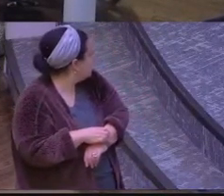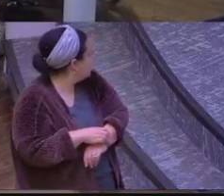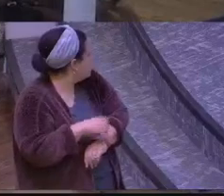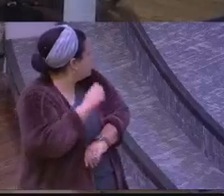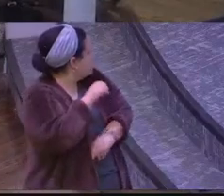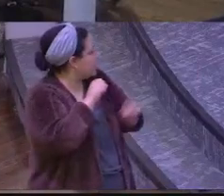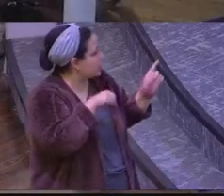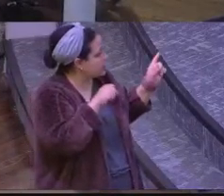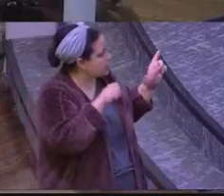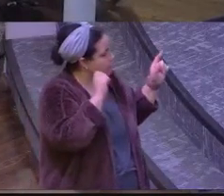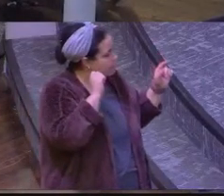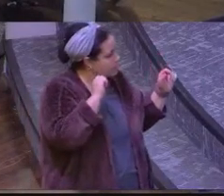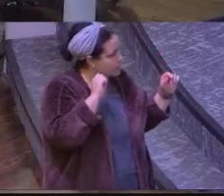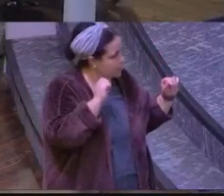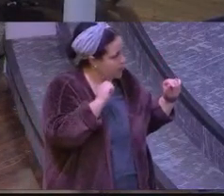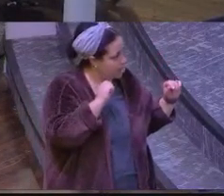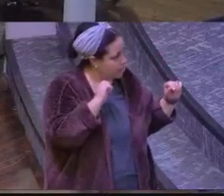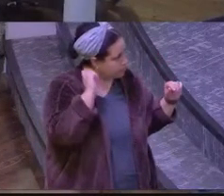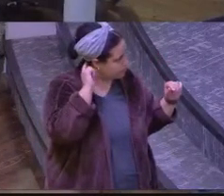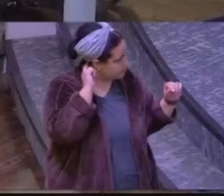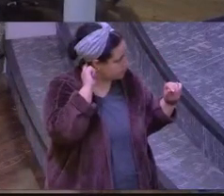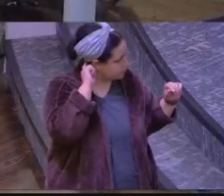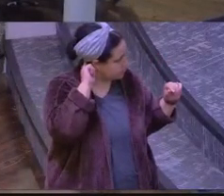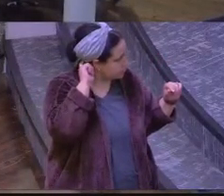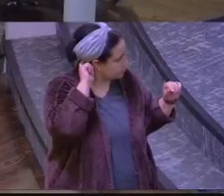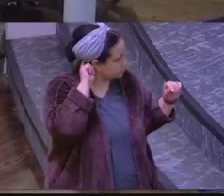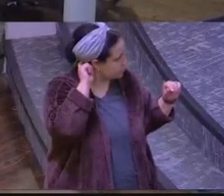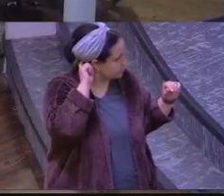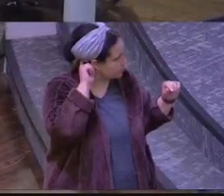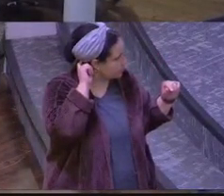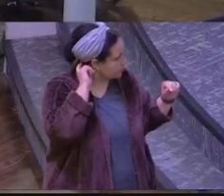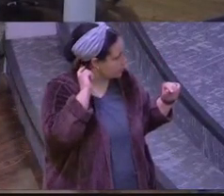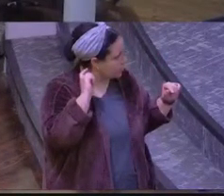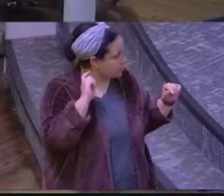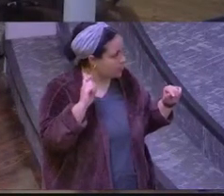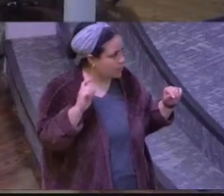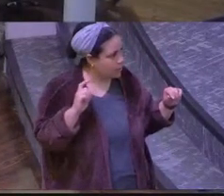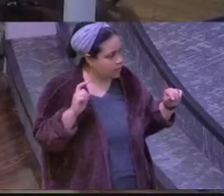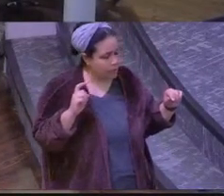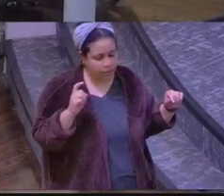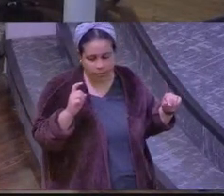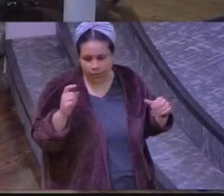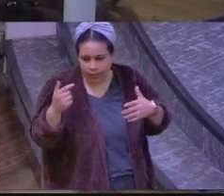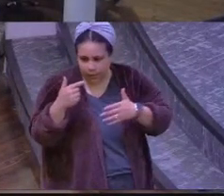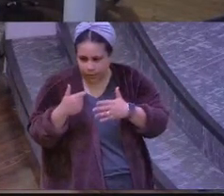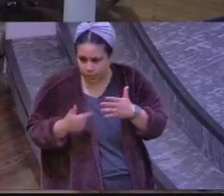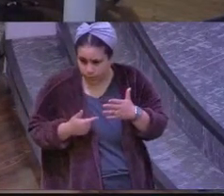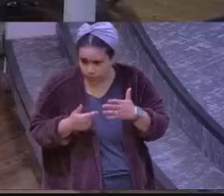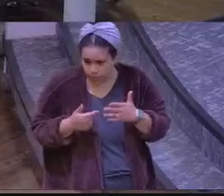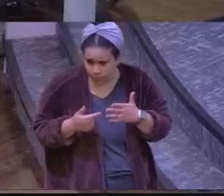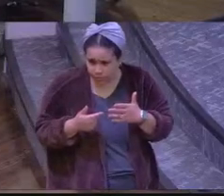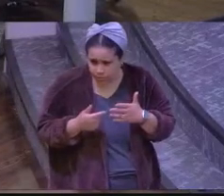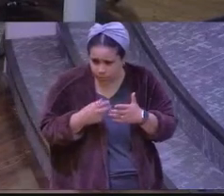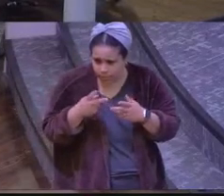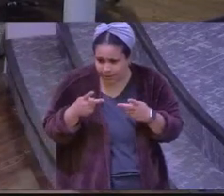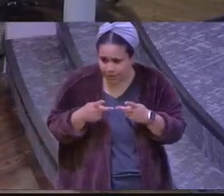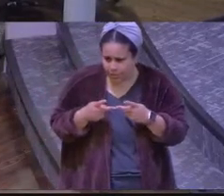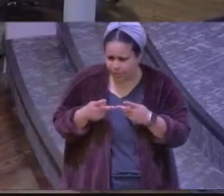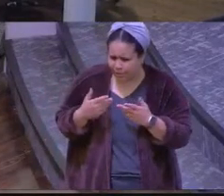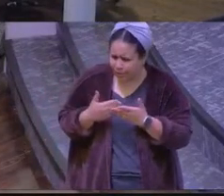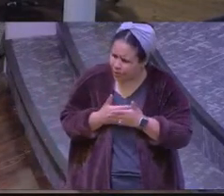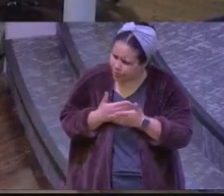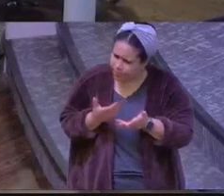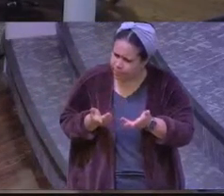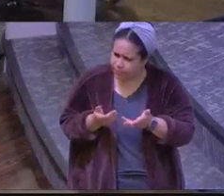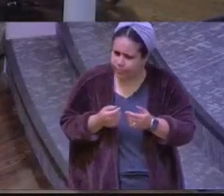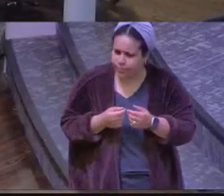Sorry. So are these, with those positions, are they also new? I know they're listed